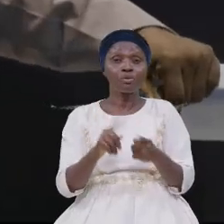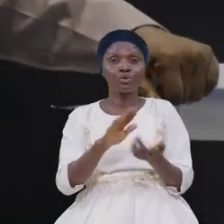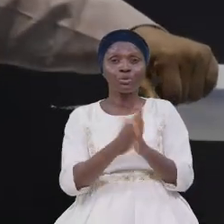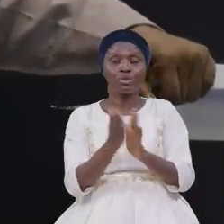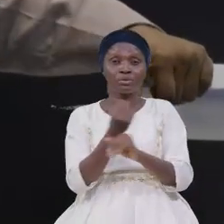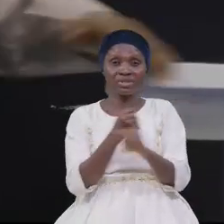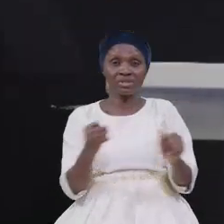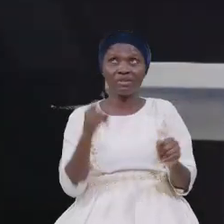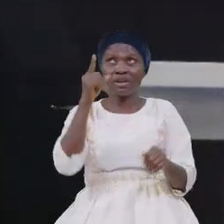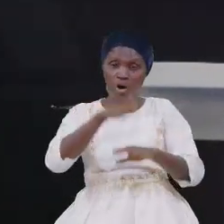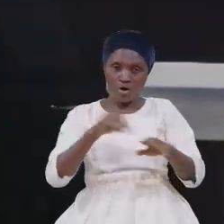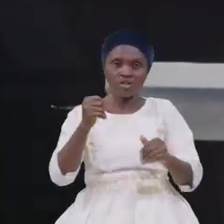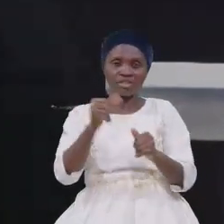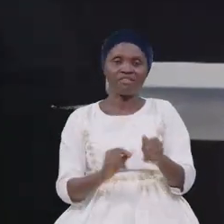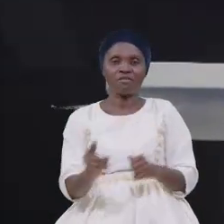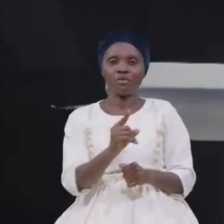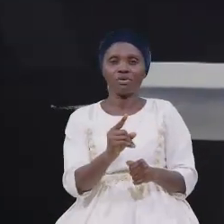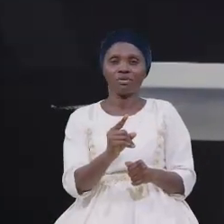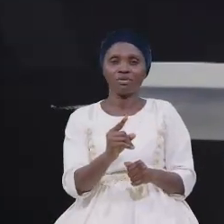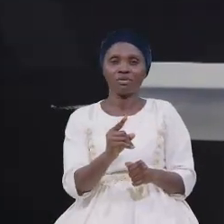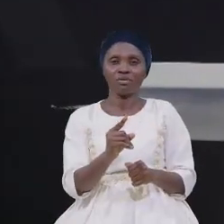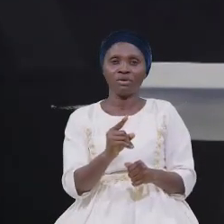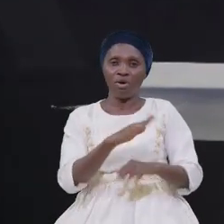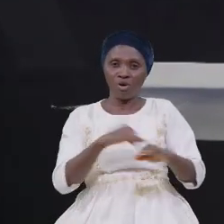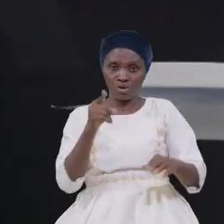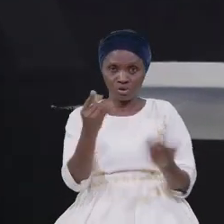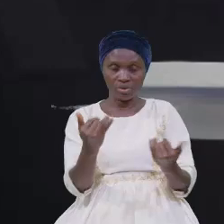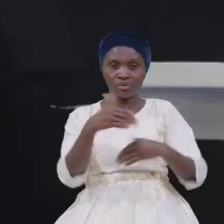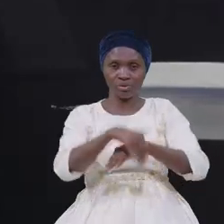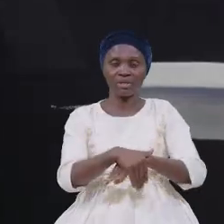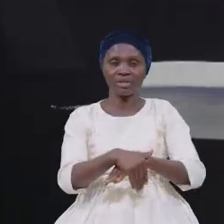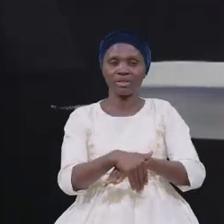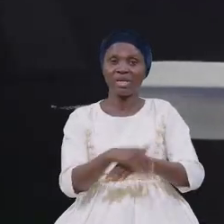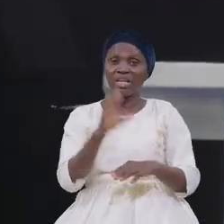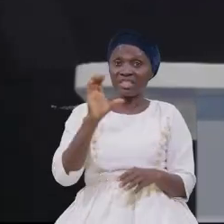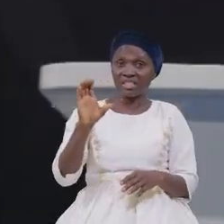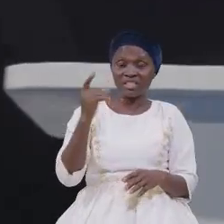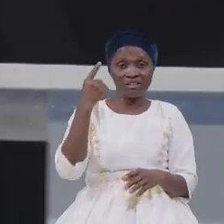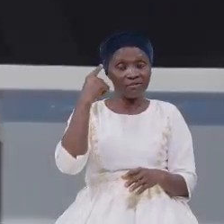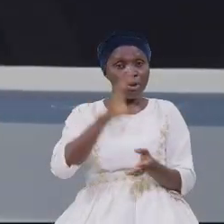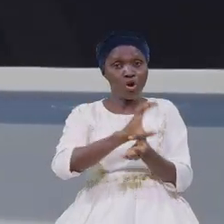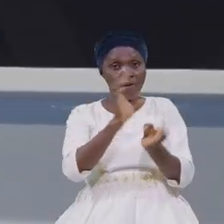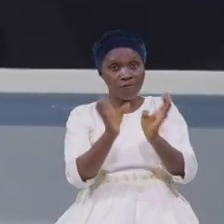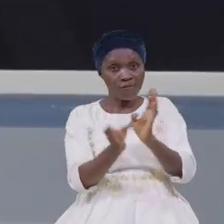tonight. C is conversion with completeness through Christ. A conversion, that's by